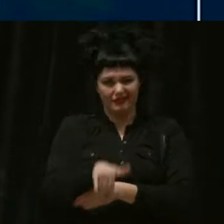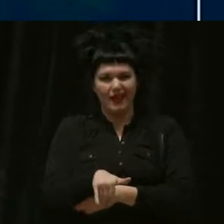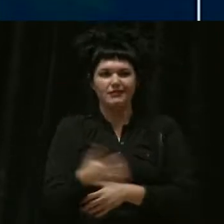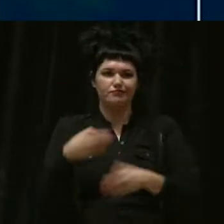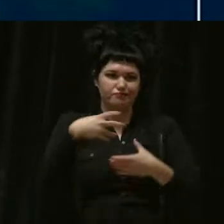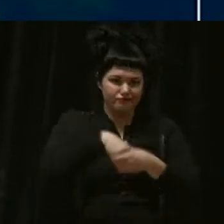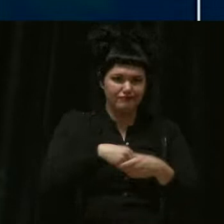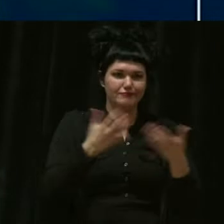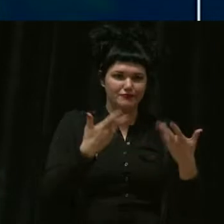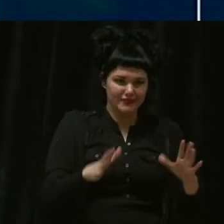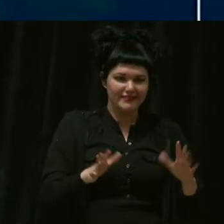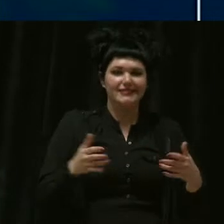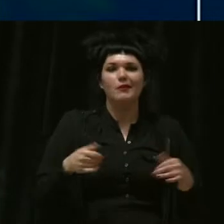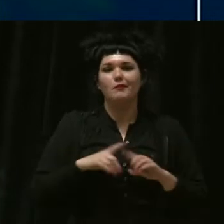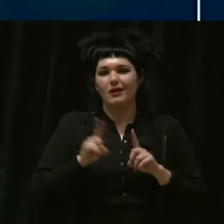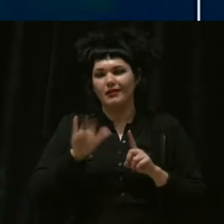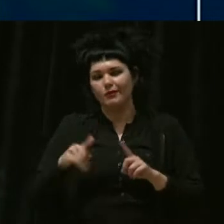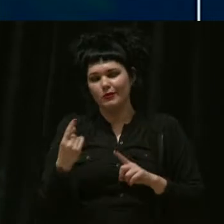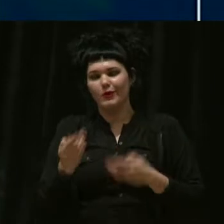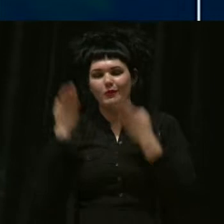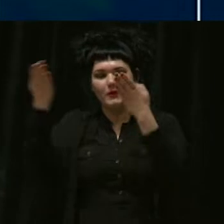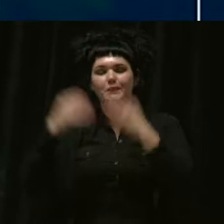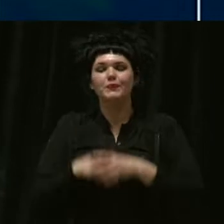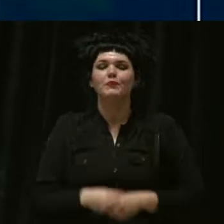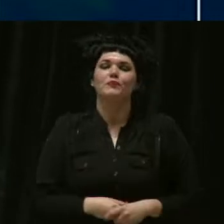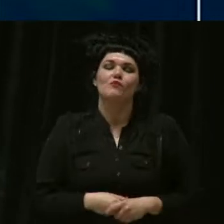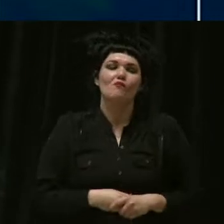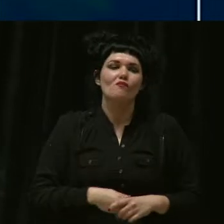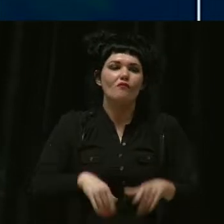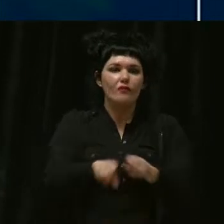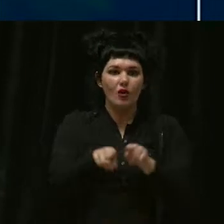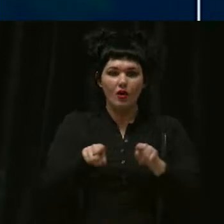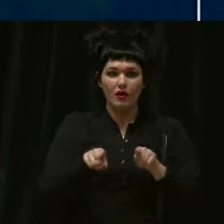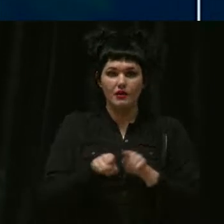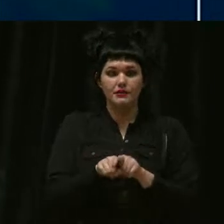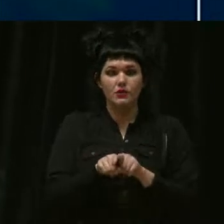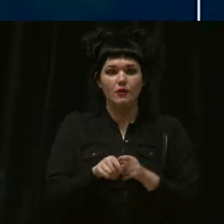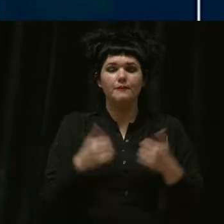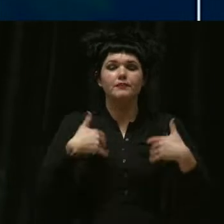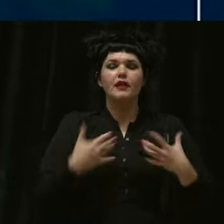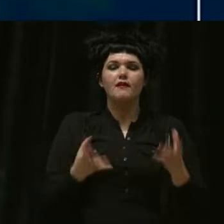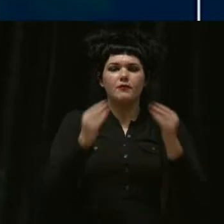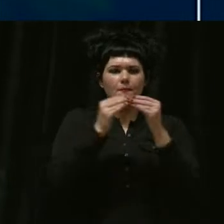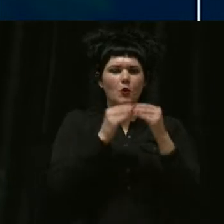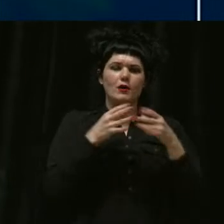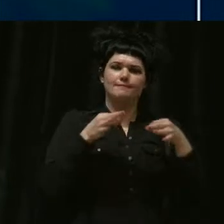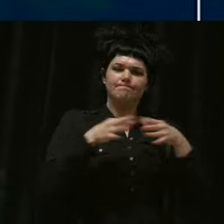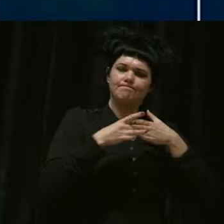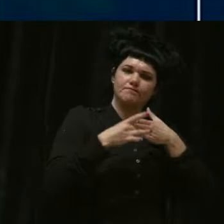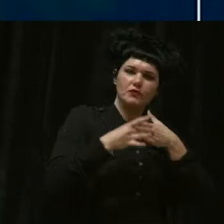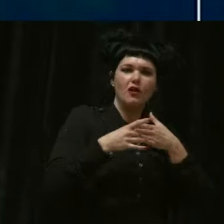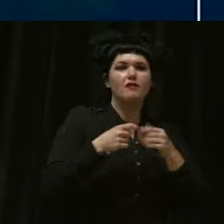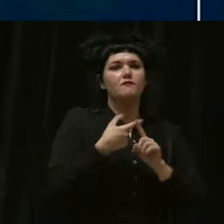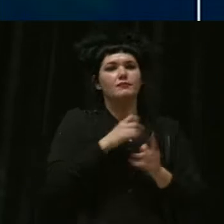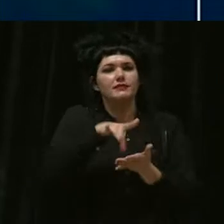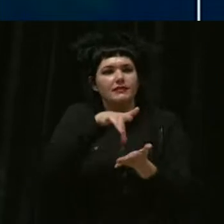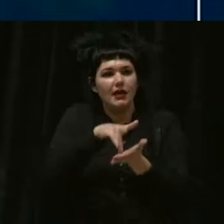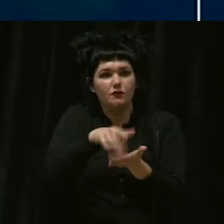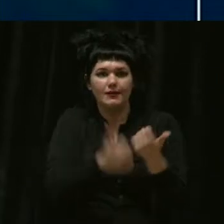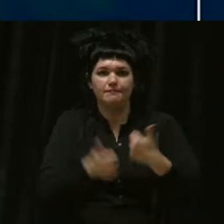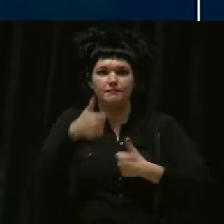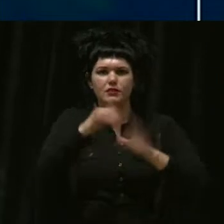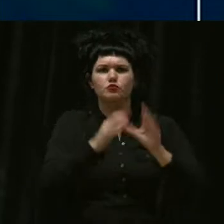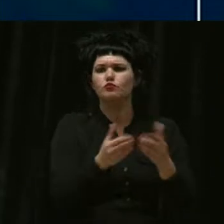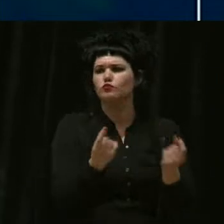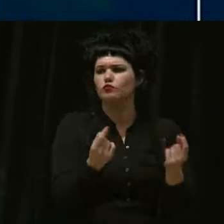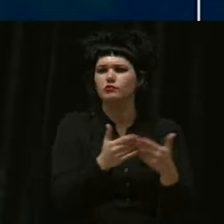one of their recommendations. And then to provide more direction from central administration on what is next. So when they came in,